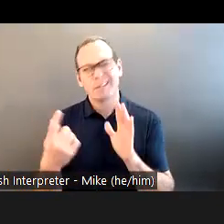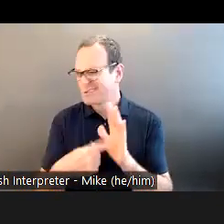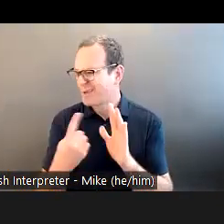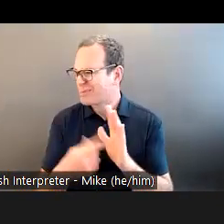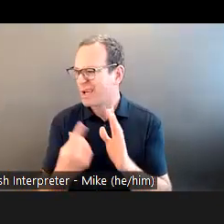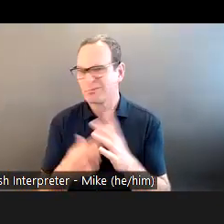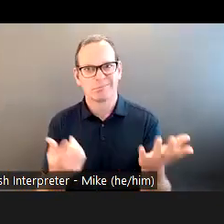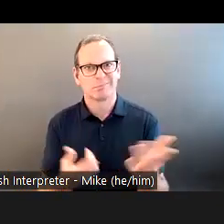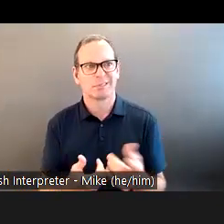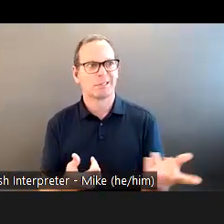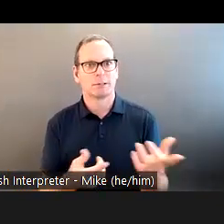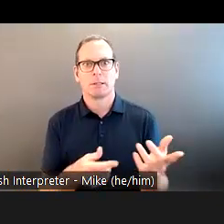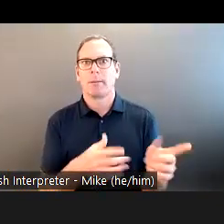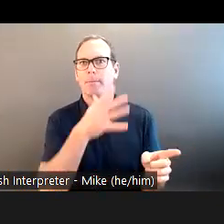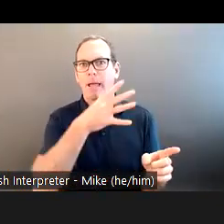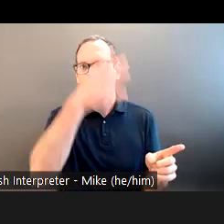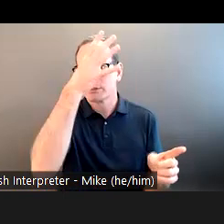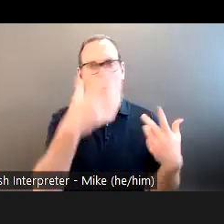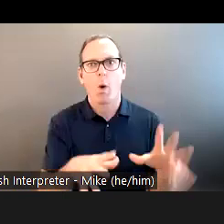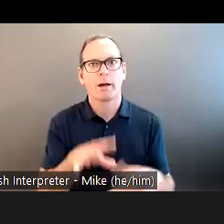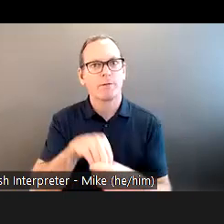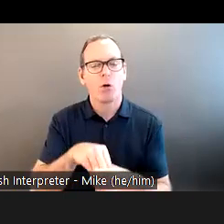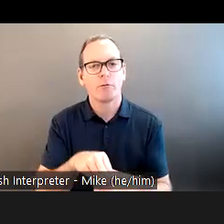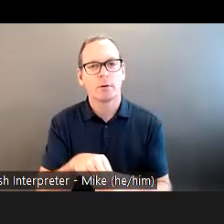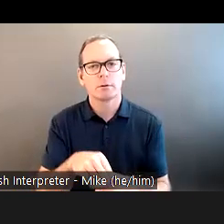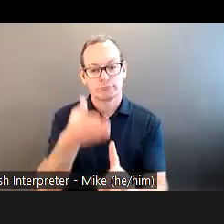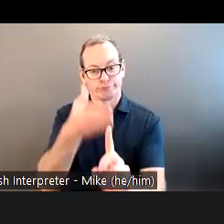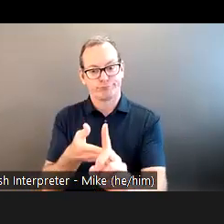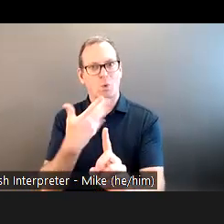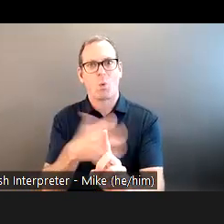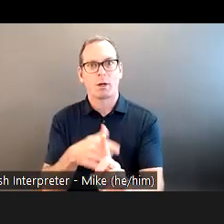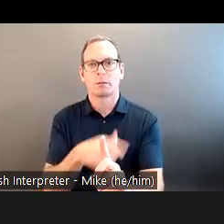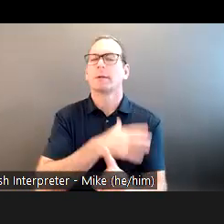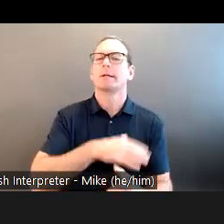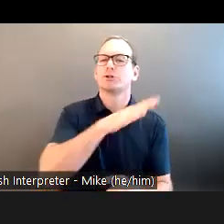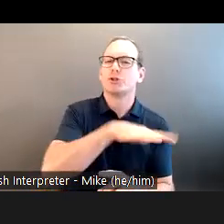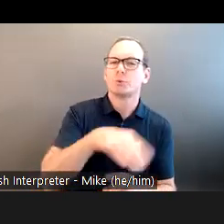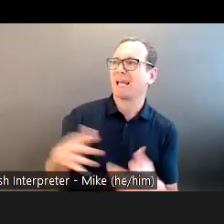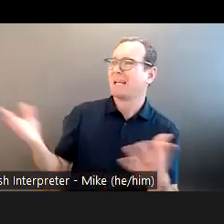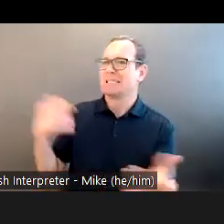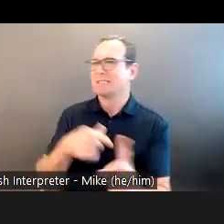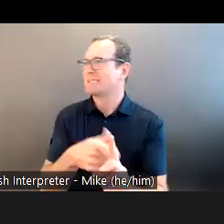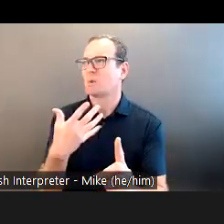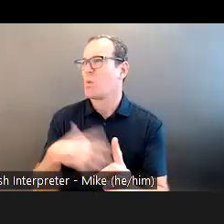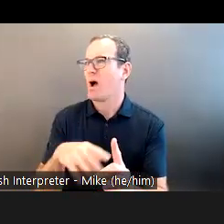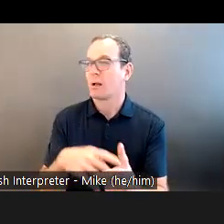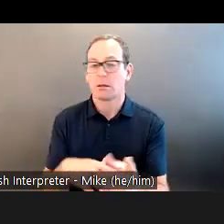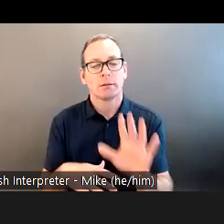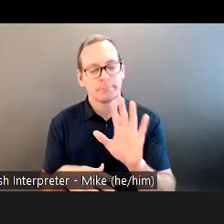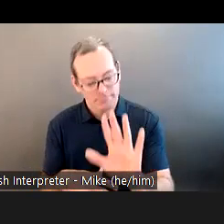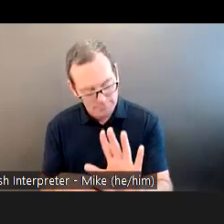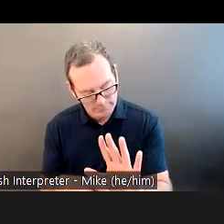won't participate. And so my recommendation to people is always that less is